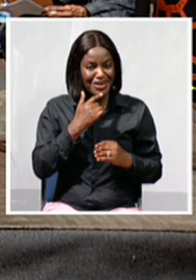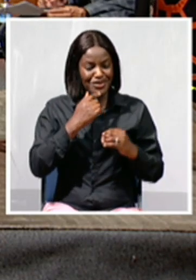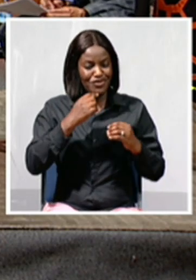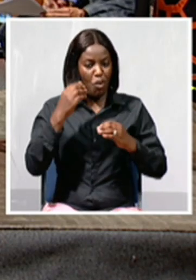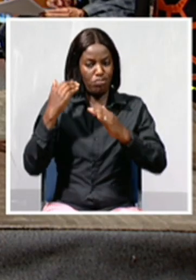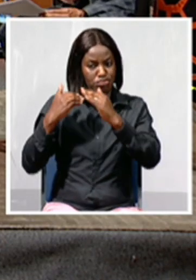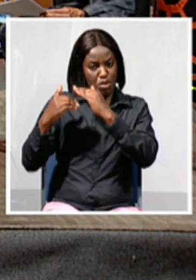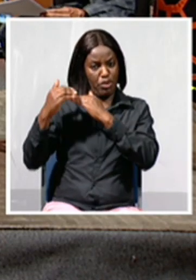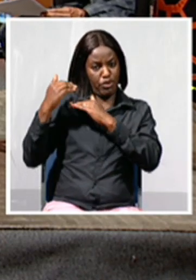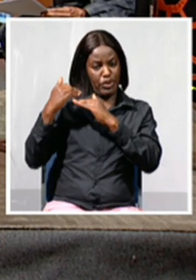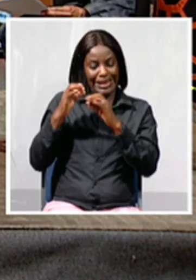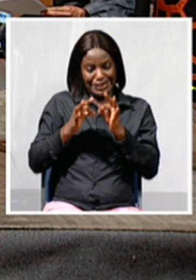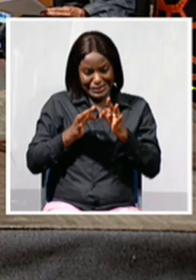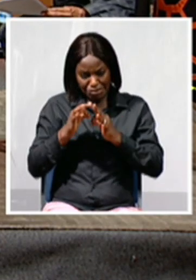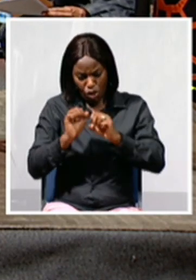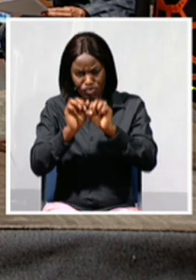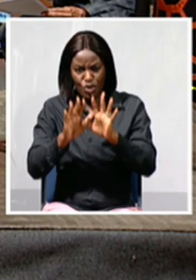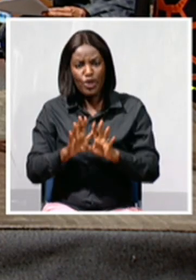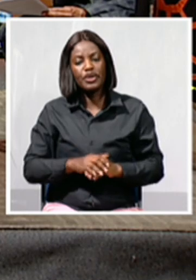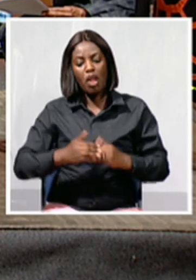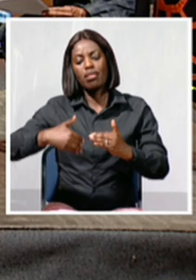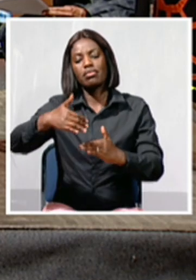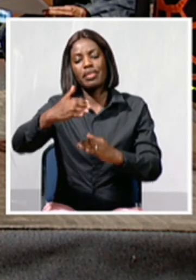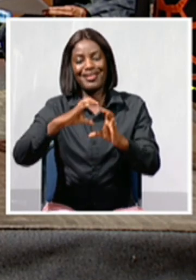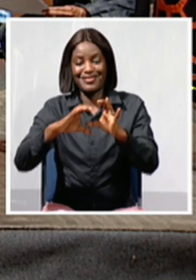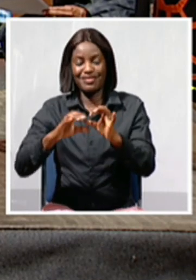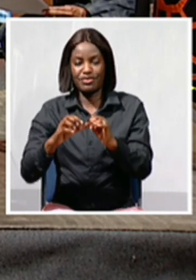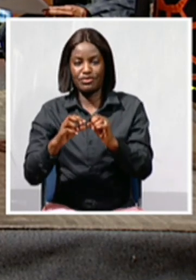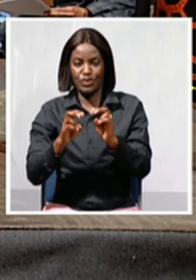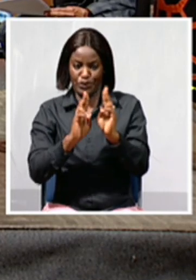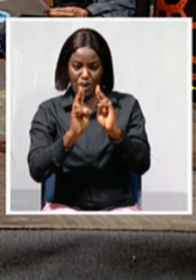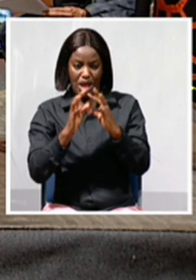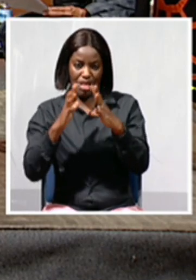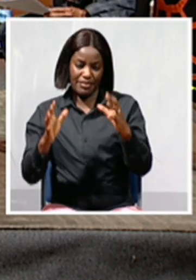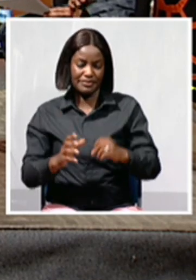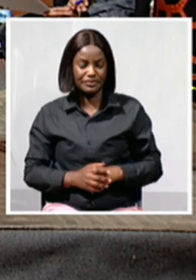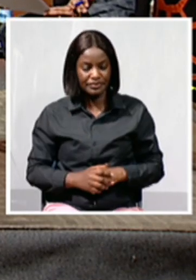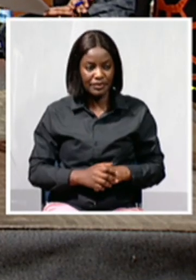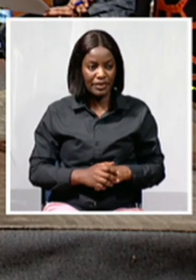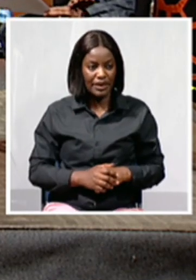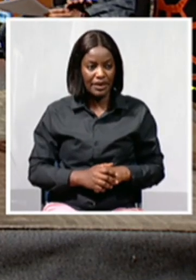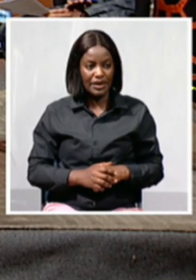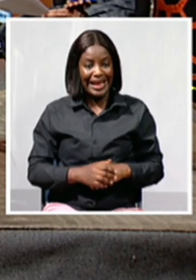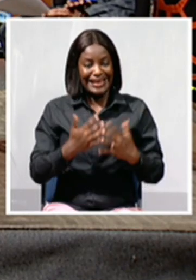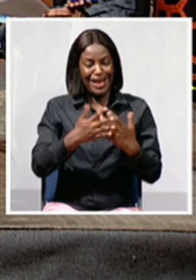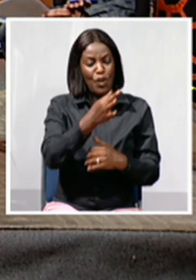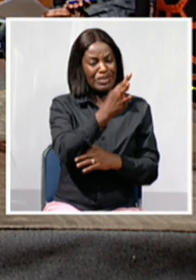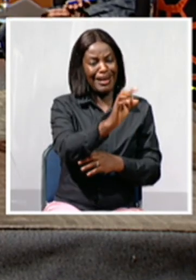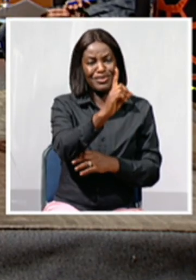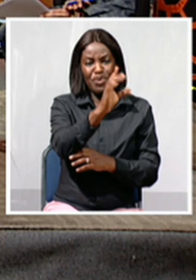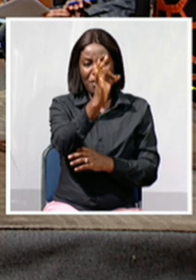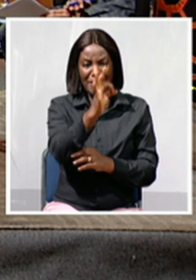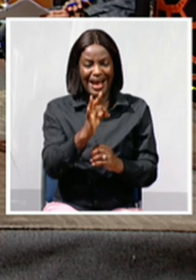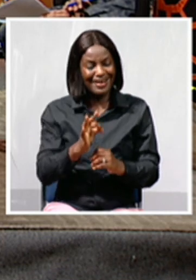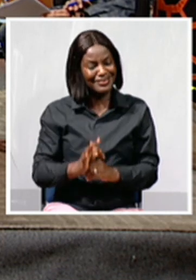Just before we proceed, is a 91% turnout of those eligible to vote the only measure of success